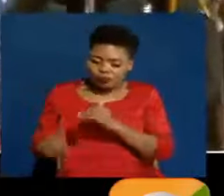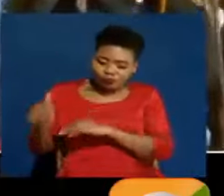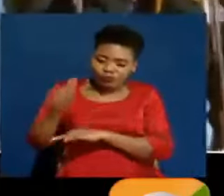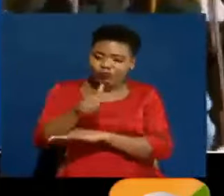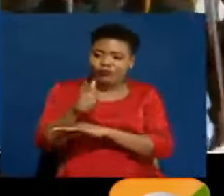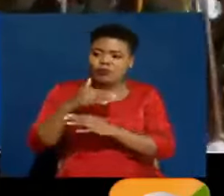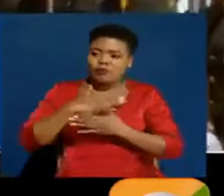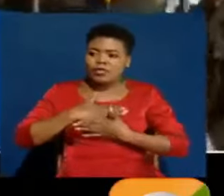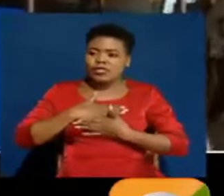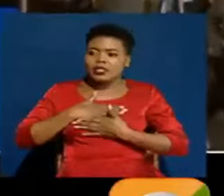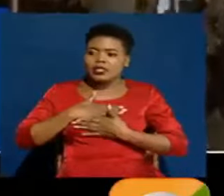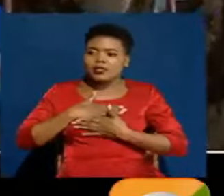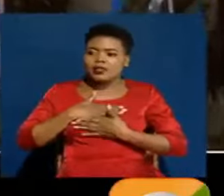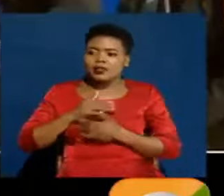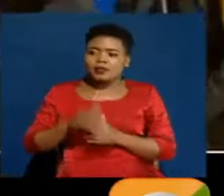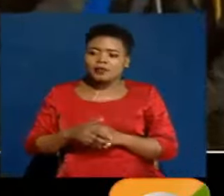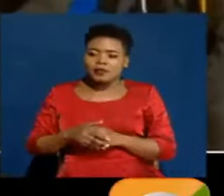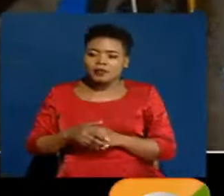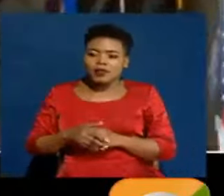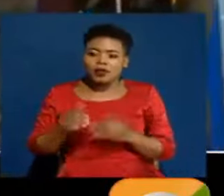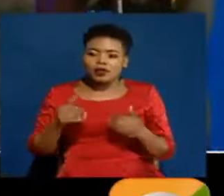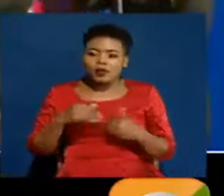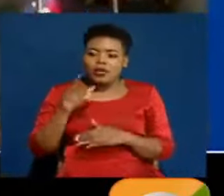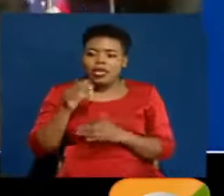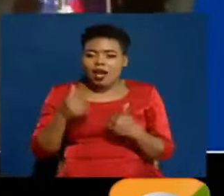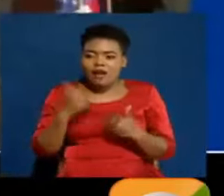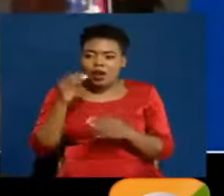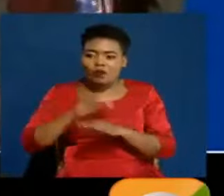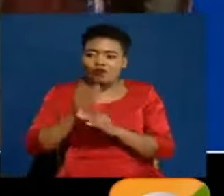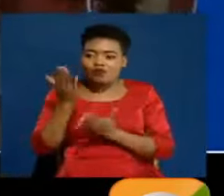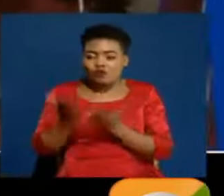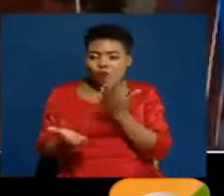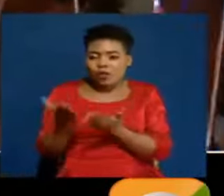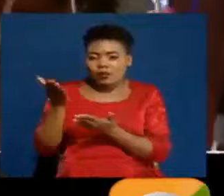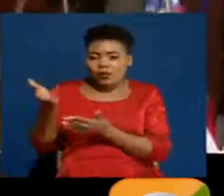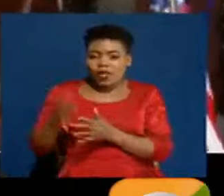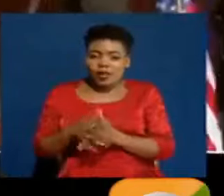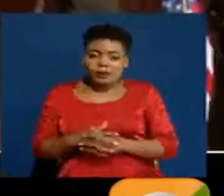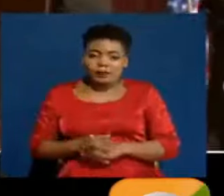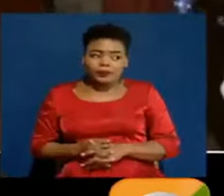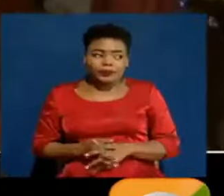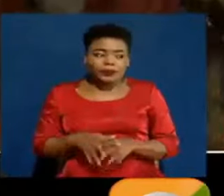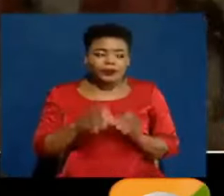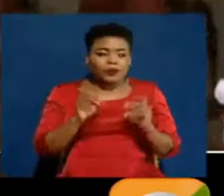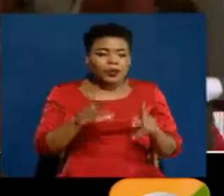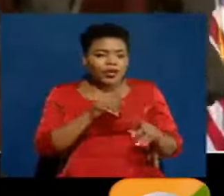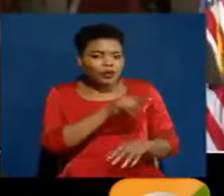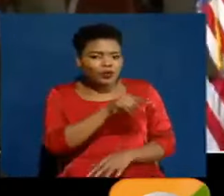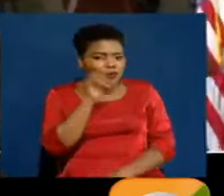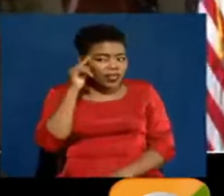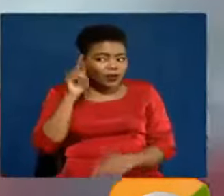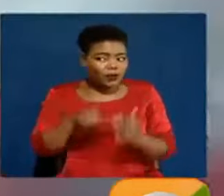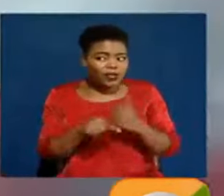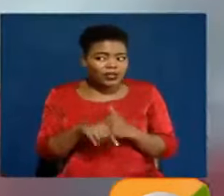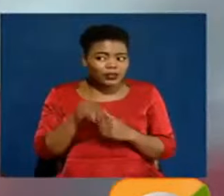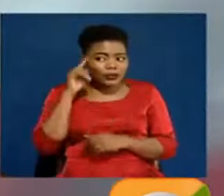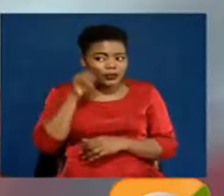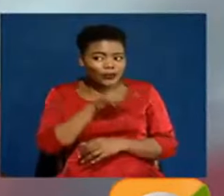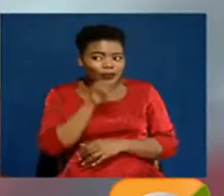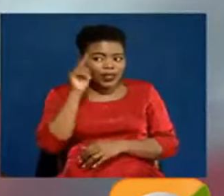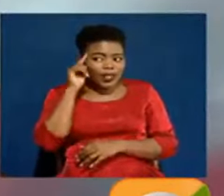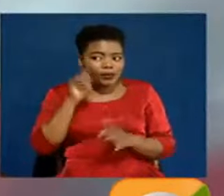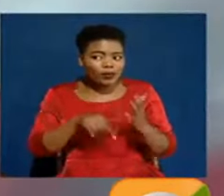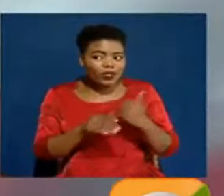say, that they are both, there's a good comparison there. And what lessons do you think they are from that for us as a